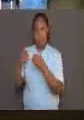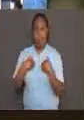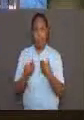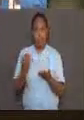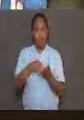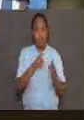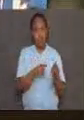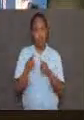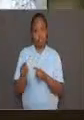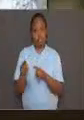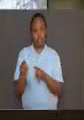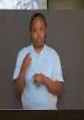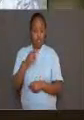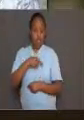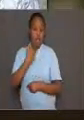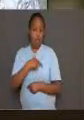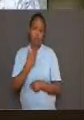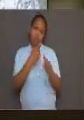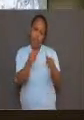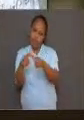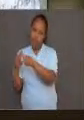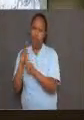a variety of religious beliefs.